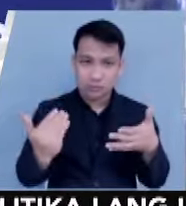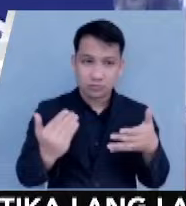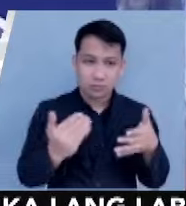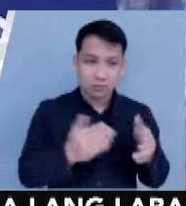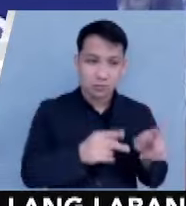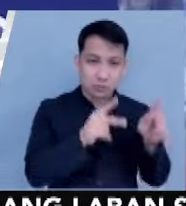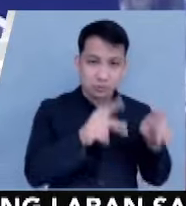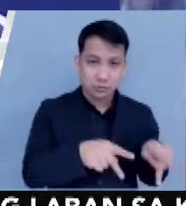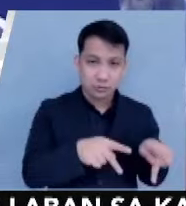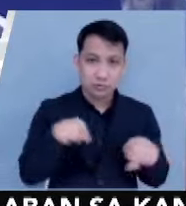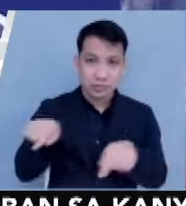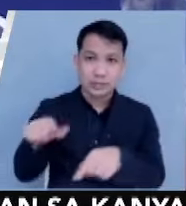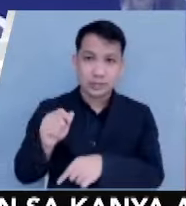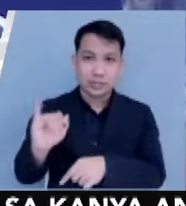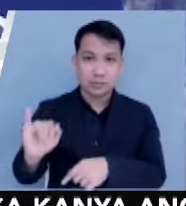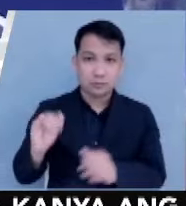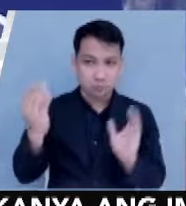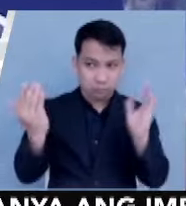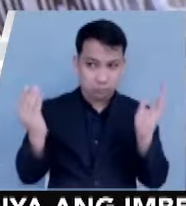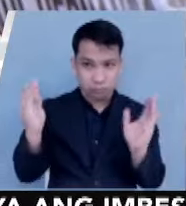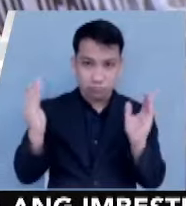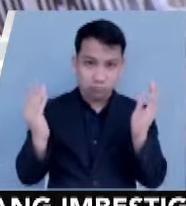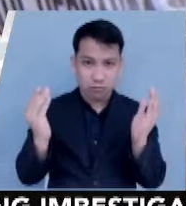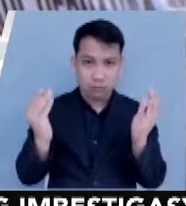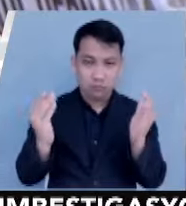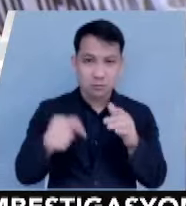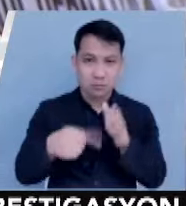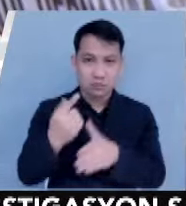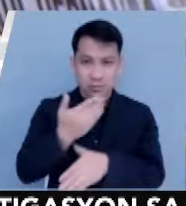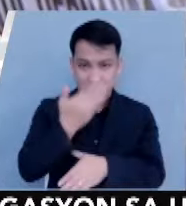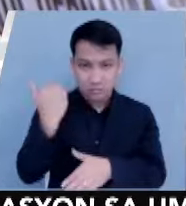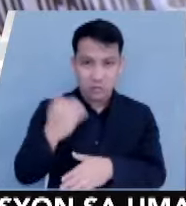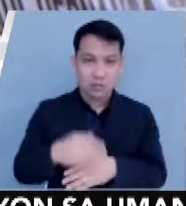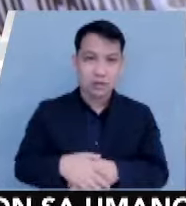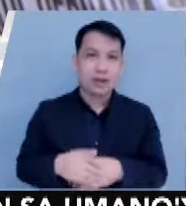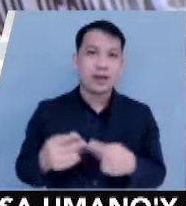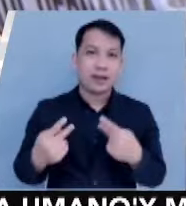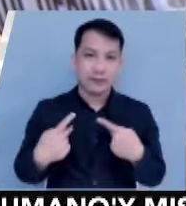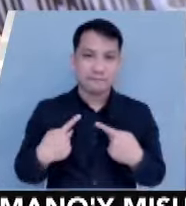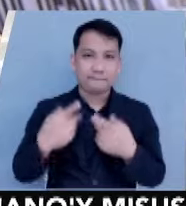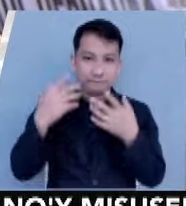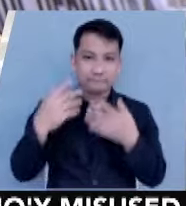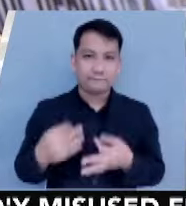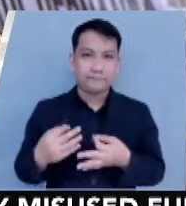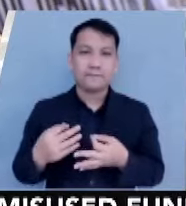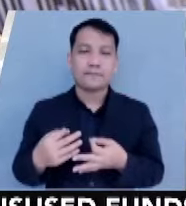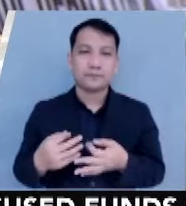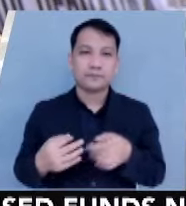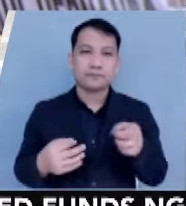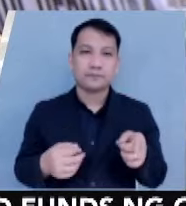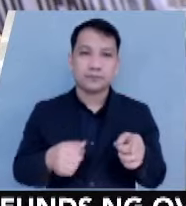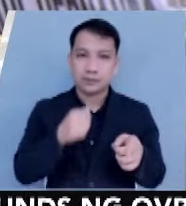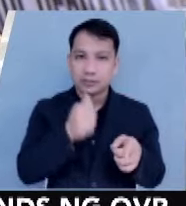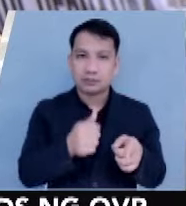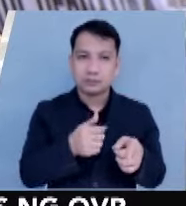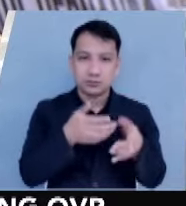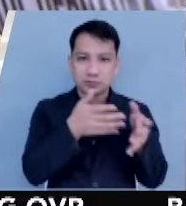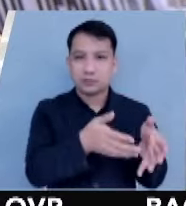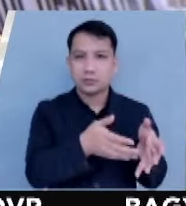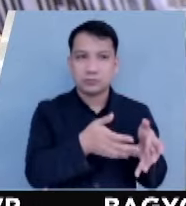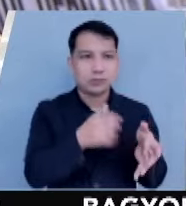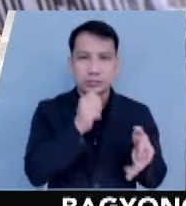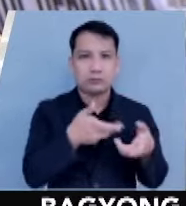decision because we might have forgotten something. There are some decisions which should not be left to the control of the